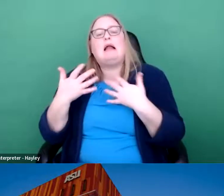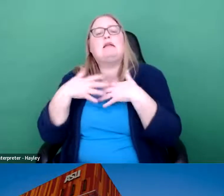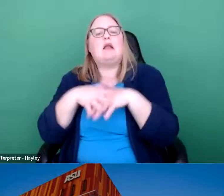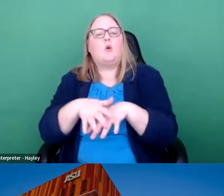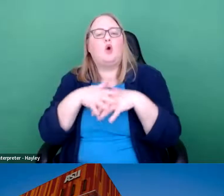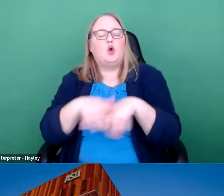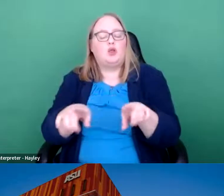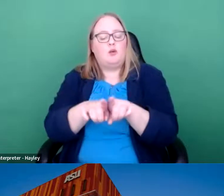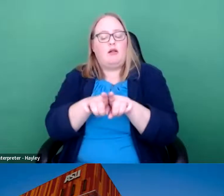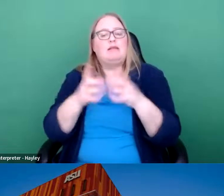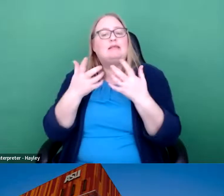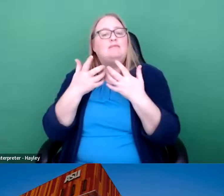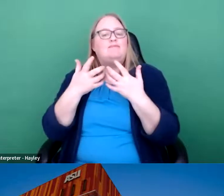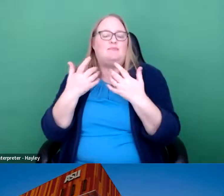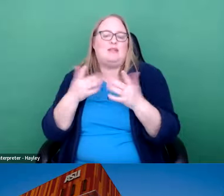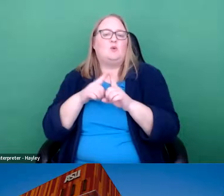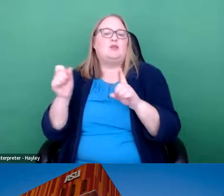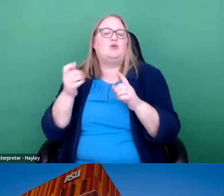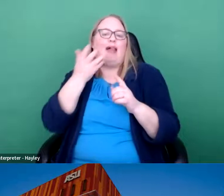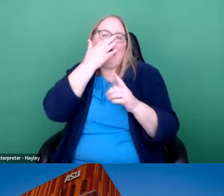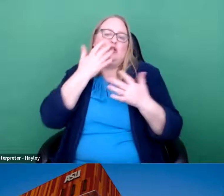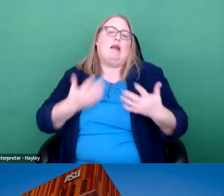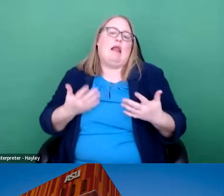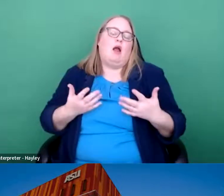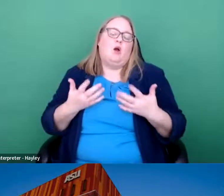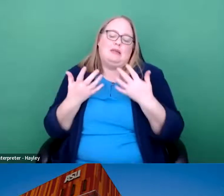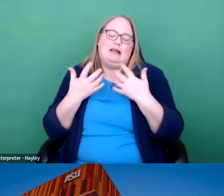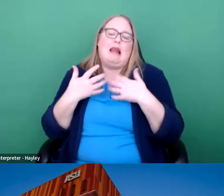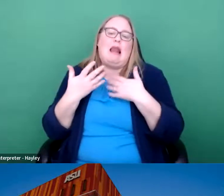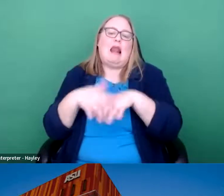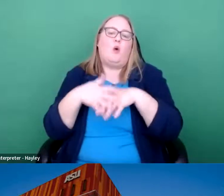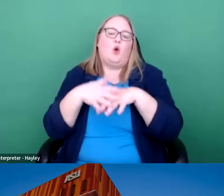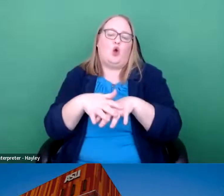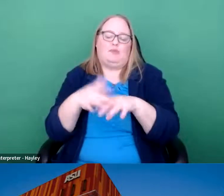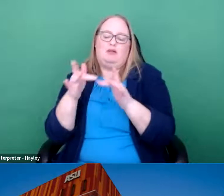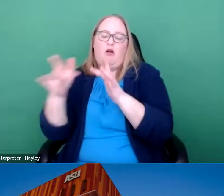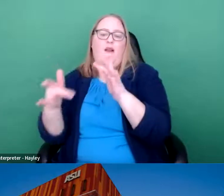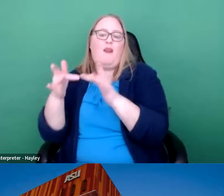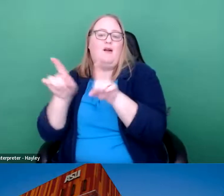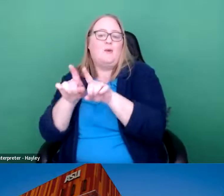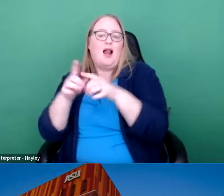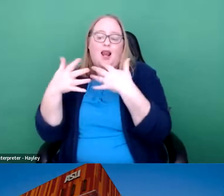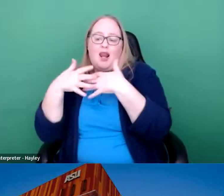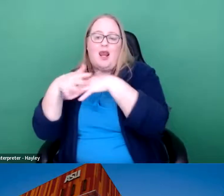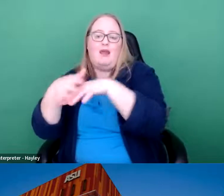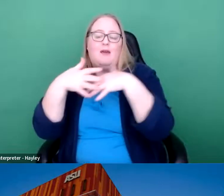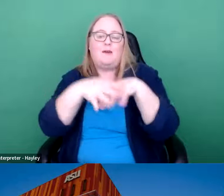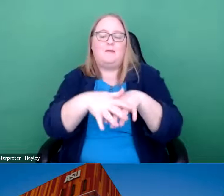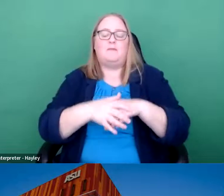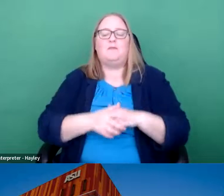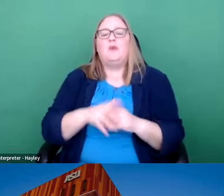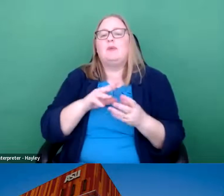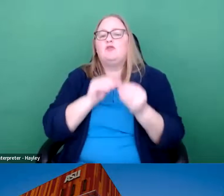age are also online. And often a lot of these organizations that have been working with trying to create communities around